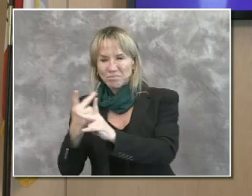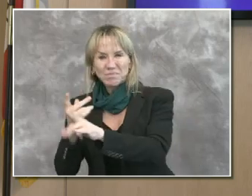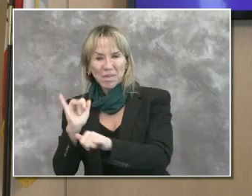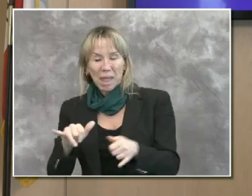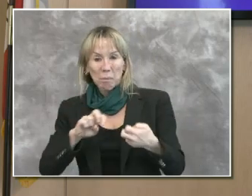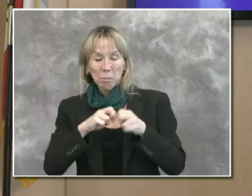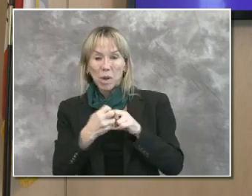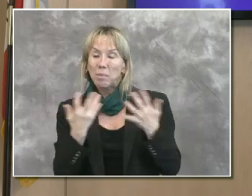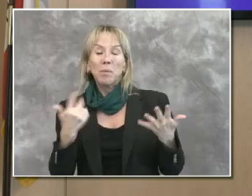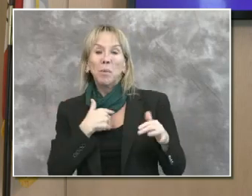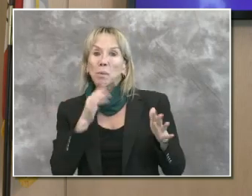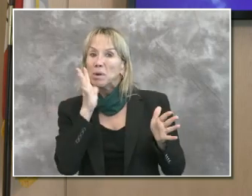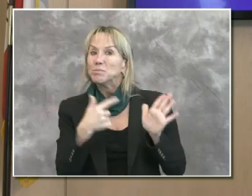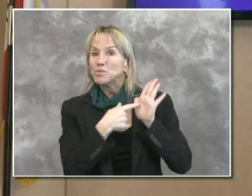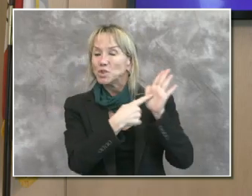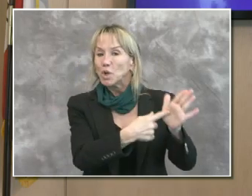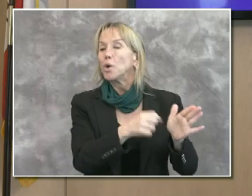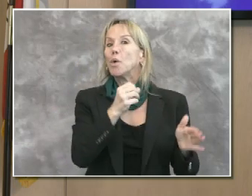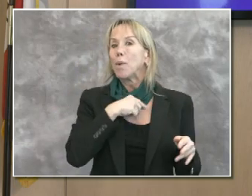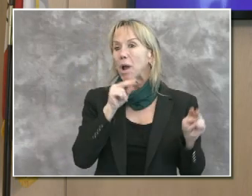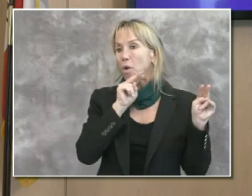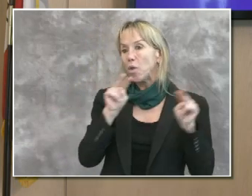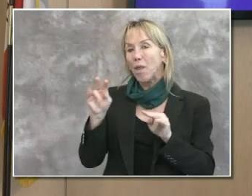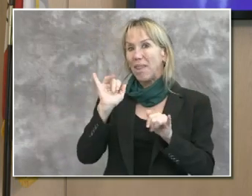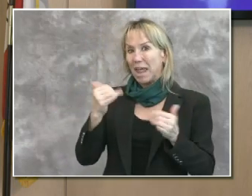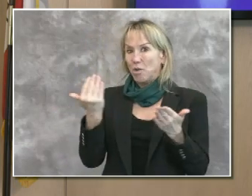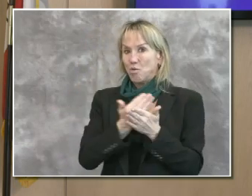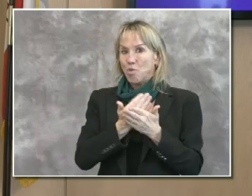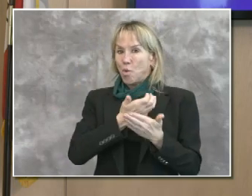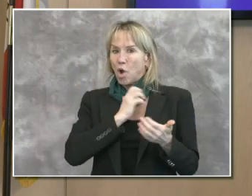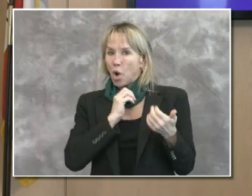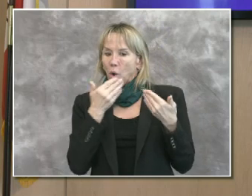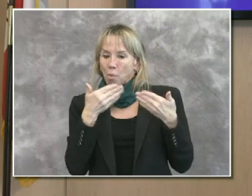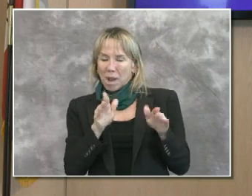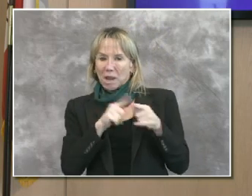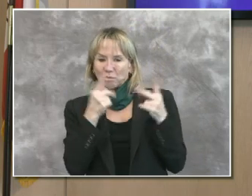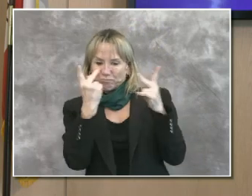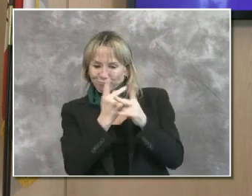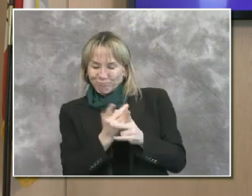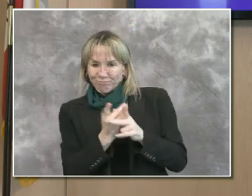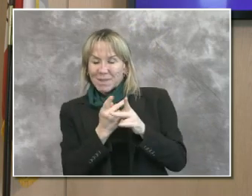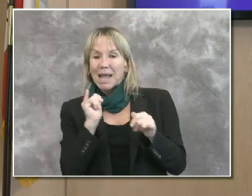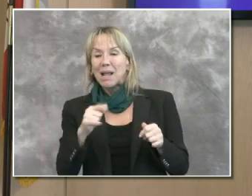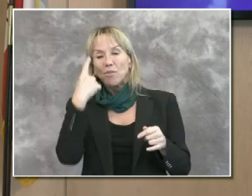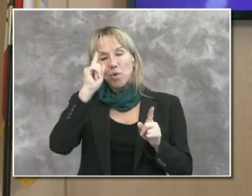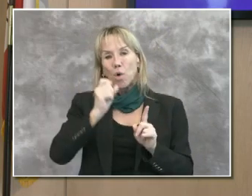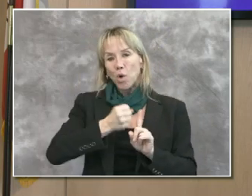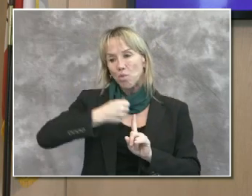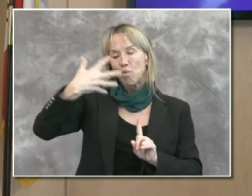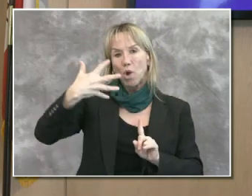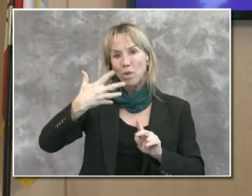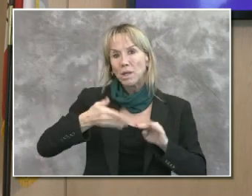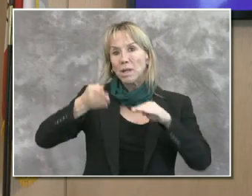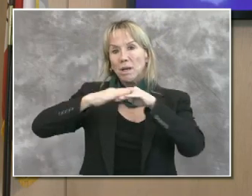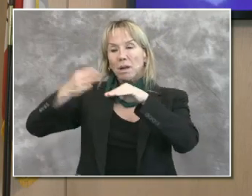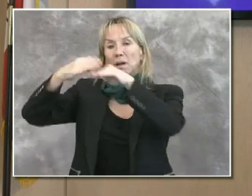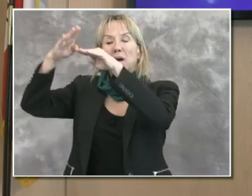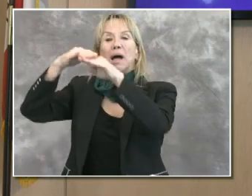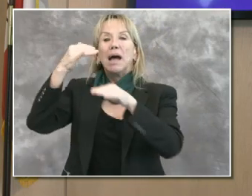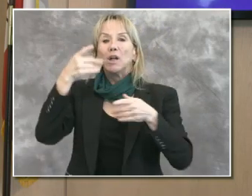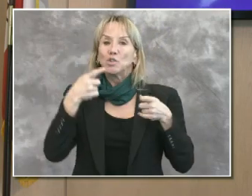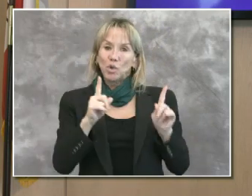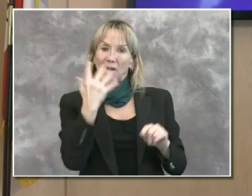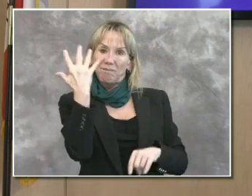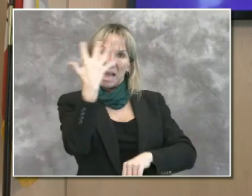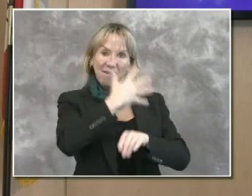point out the doubling rates for each of these entities. But again, it is a formula that accounts for exponential growth over a 5-day average,